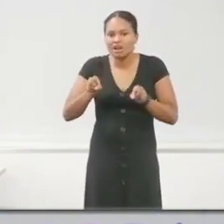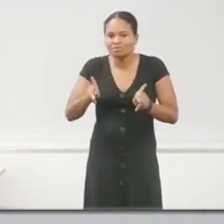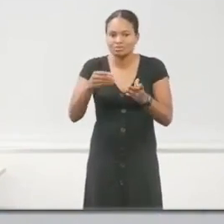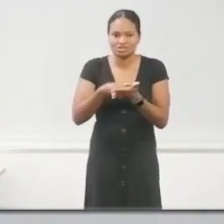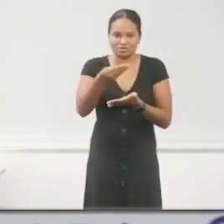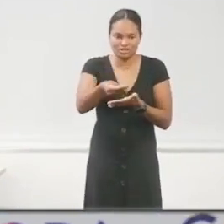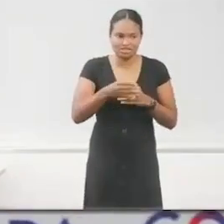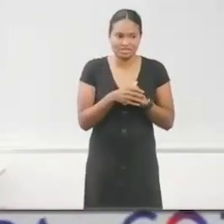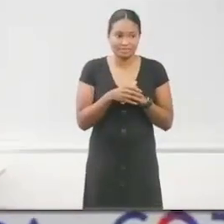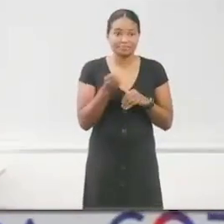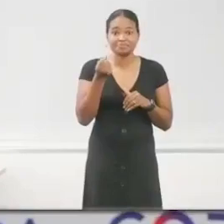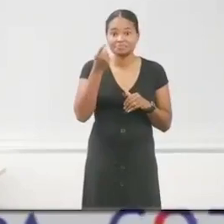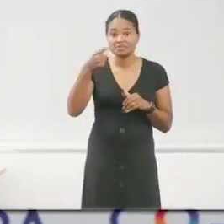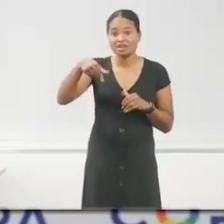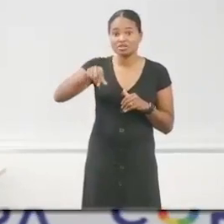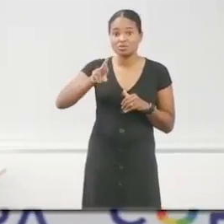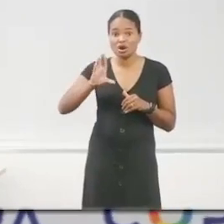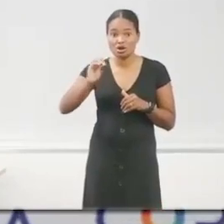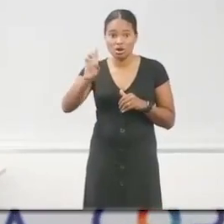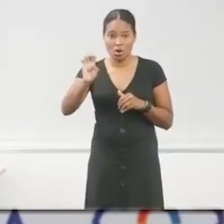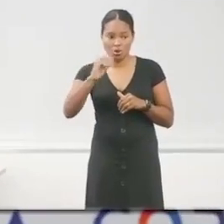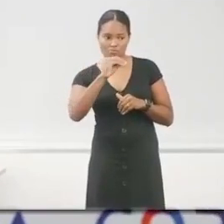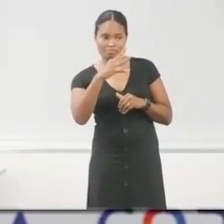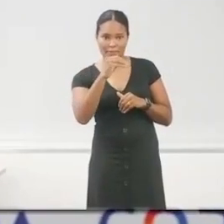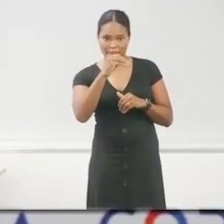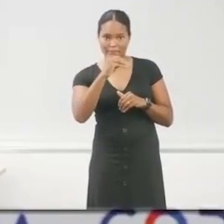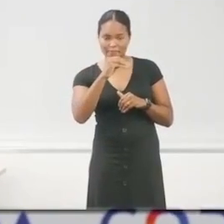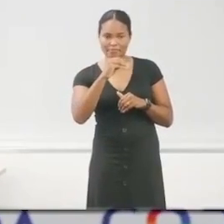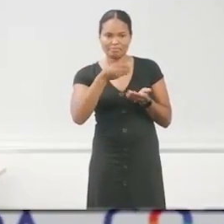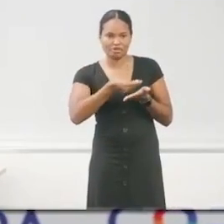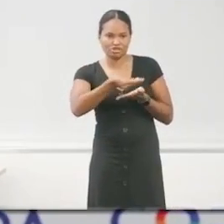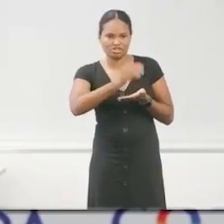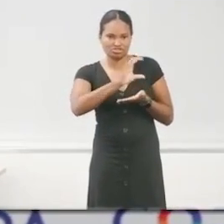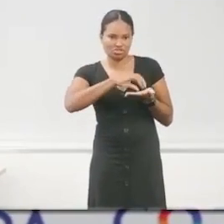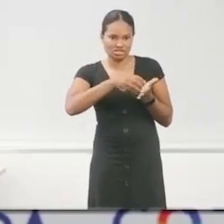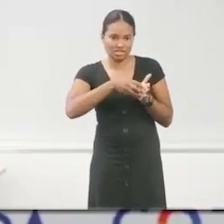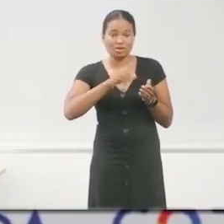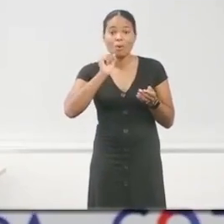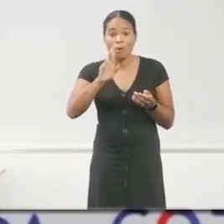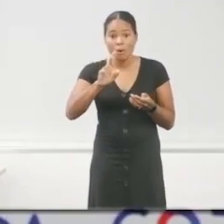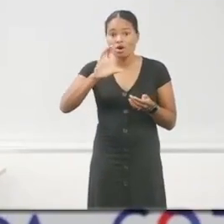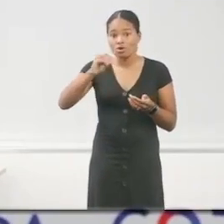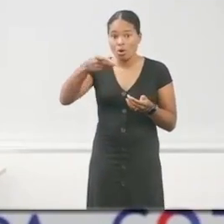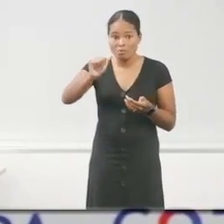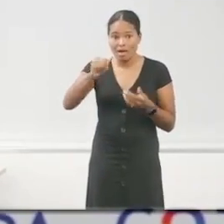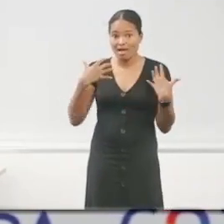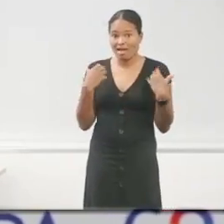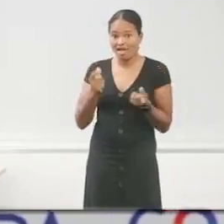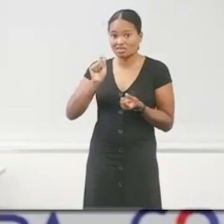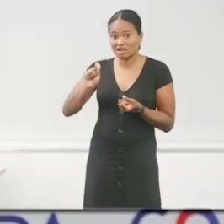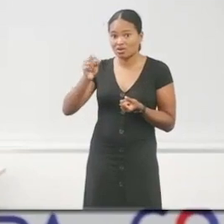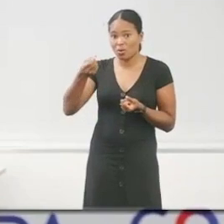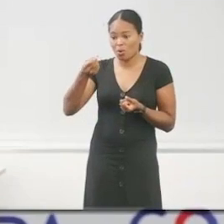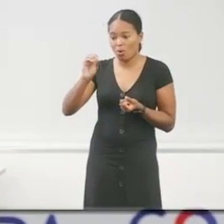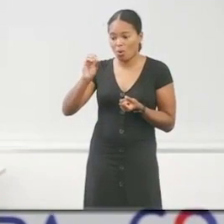We have a QR code that's going to come up later. You can scan the QR code, or you can go to Copa Health's webpage, copahealth.org, and there will